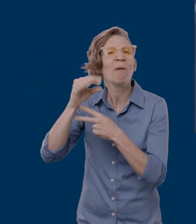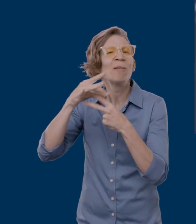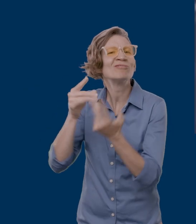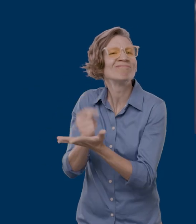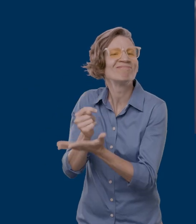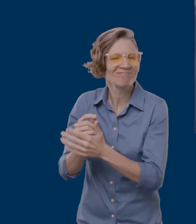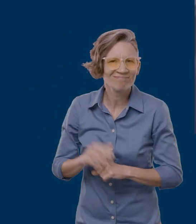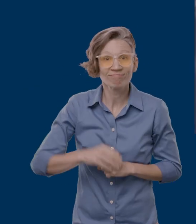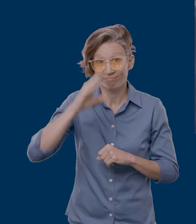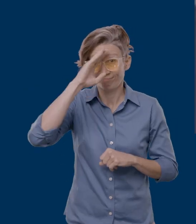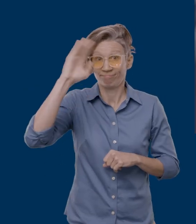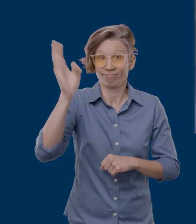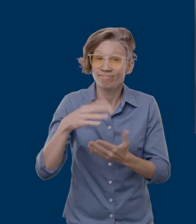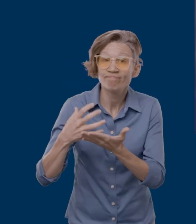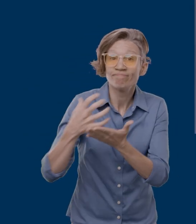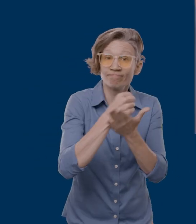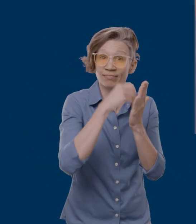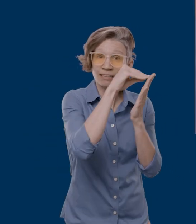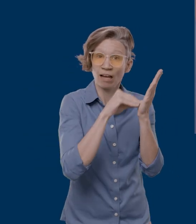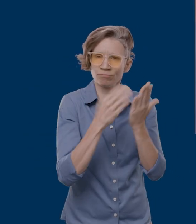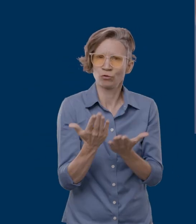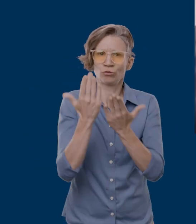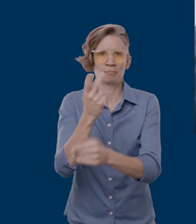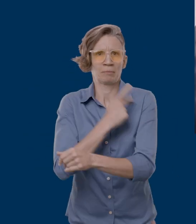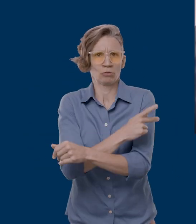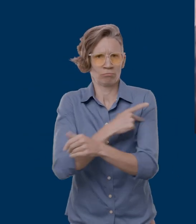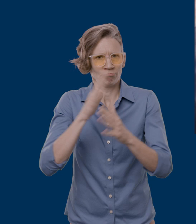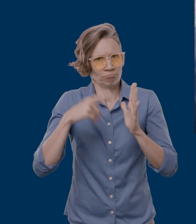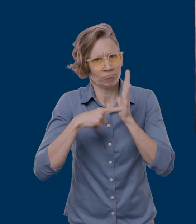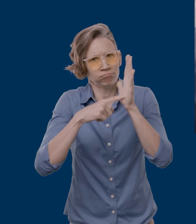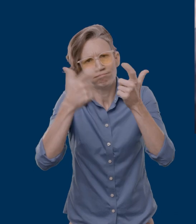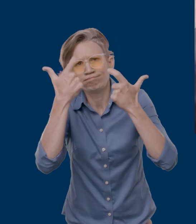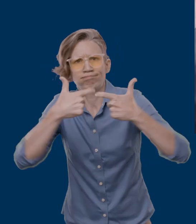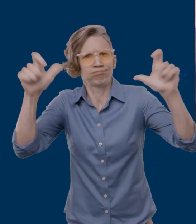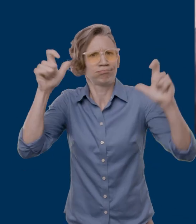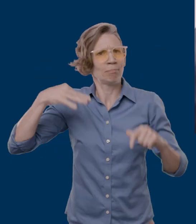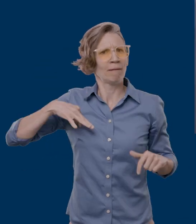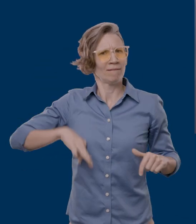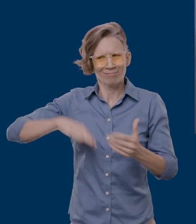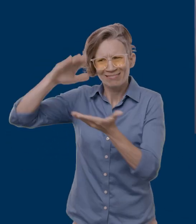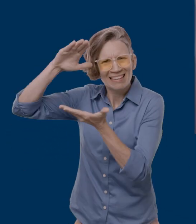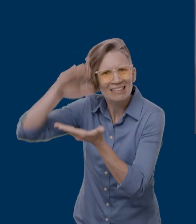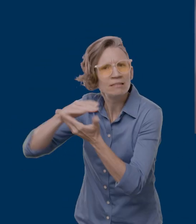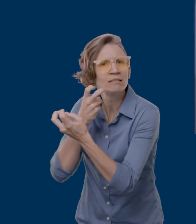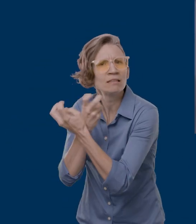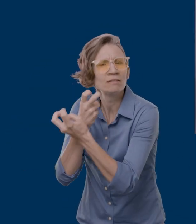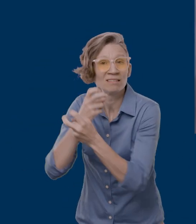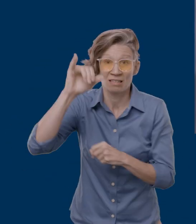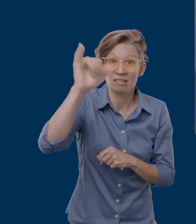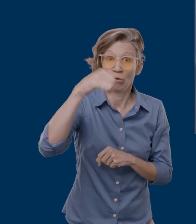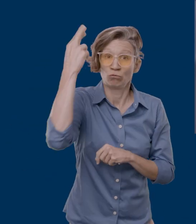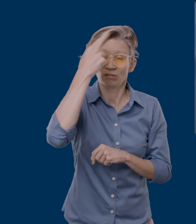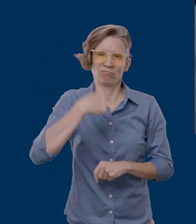options. And when the preliminary data suggests that patients may derive significant benefit and avoid